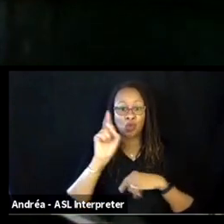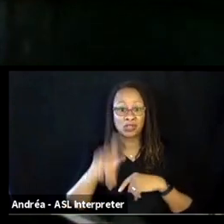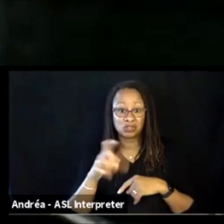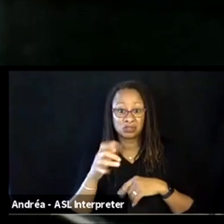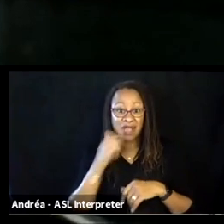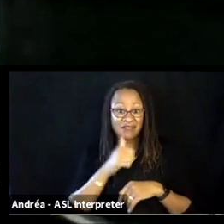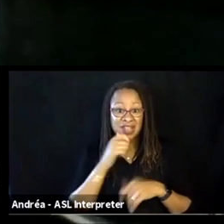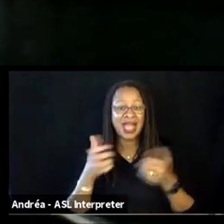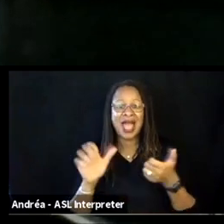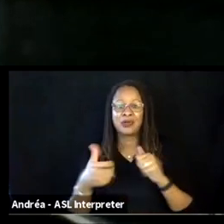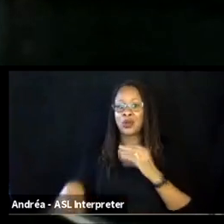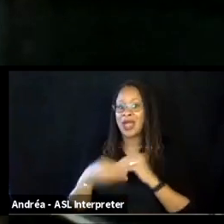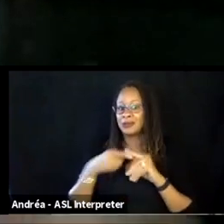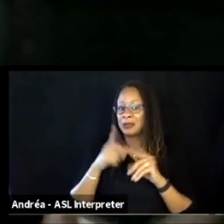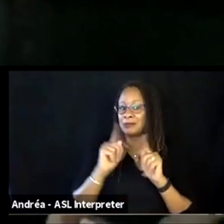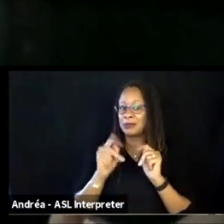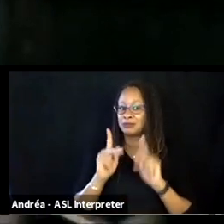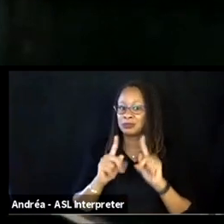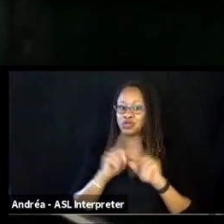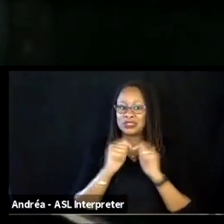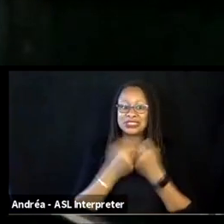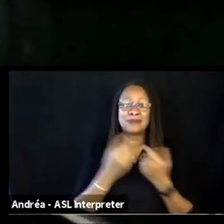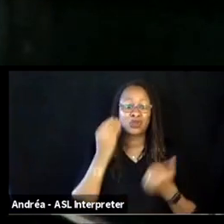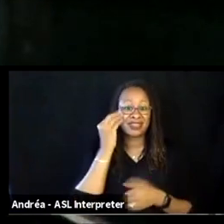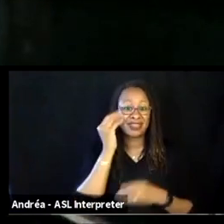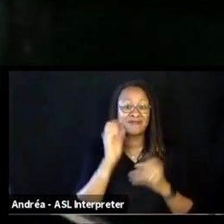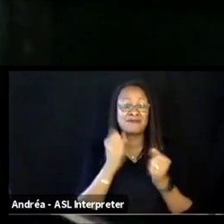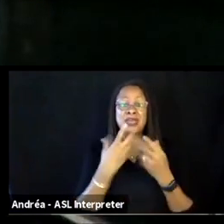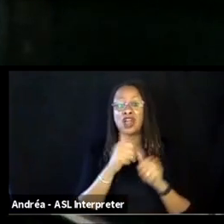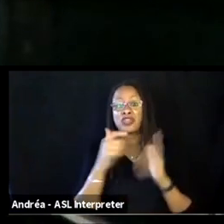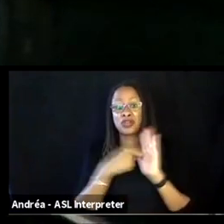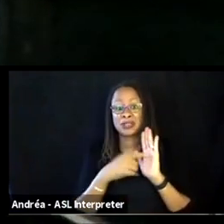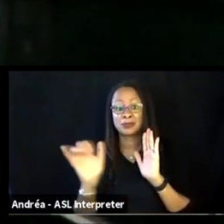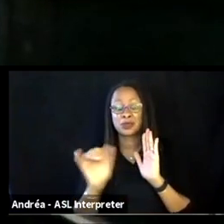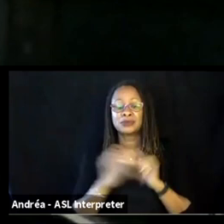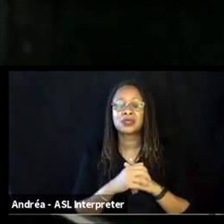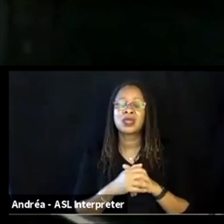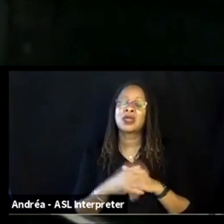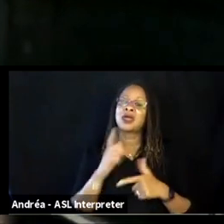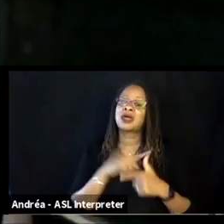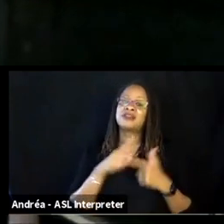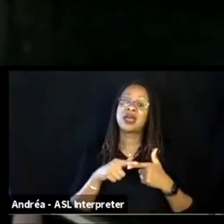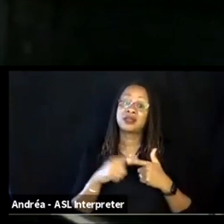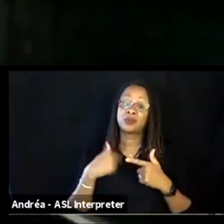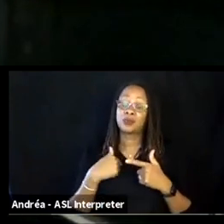are you onboarding people? And I'm sure that we can all think of many, many other examples of that too. And then, you know,